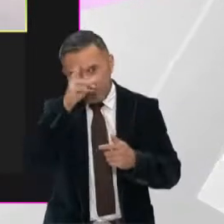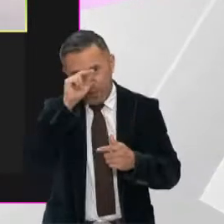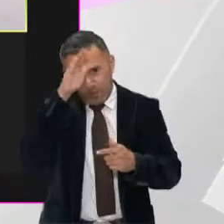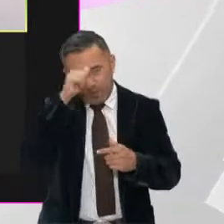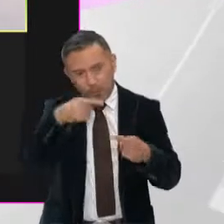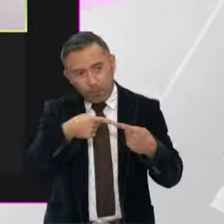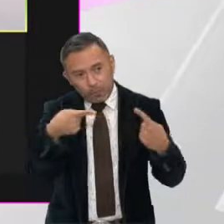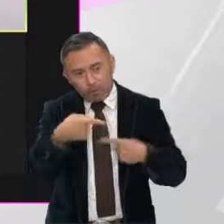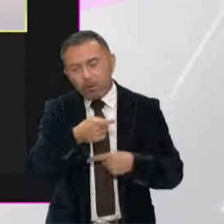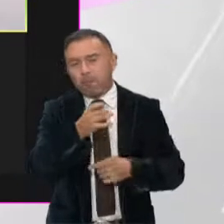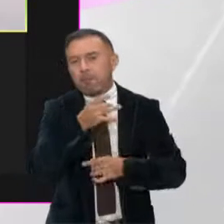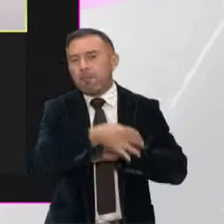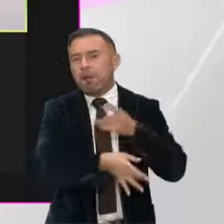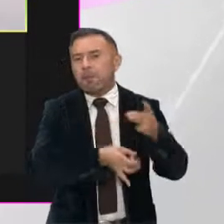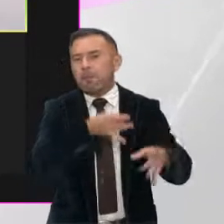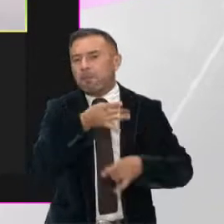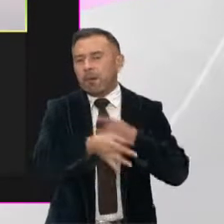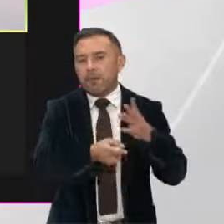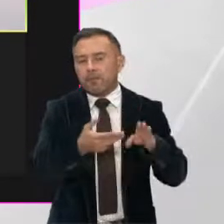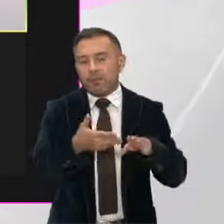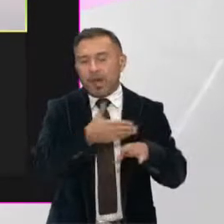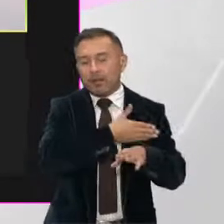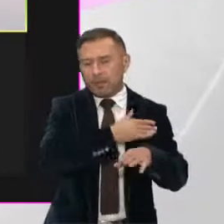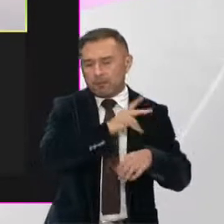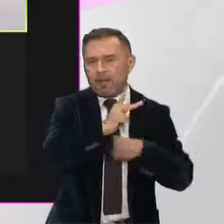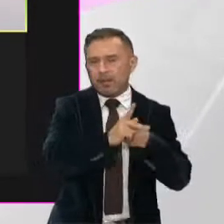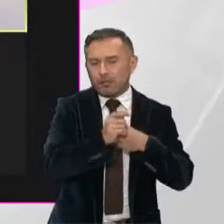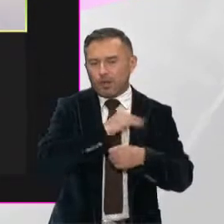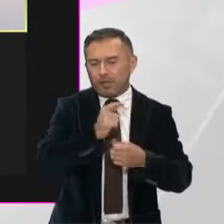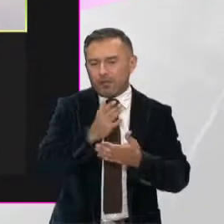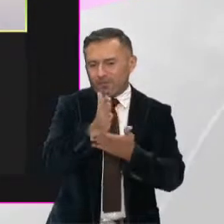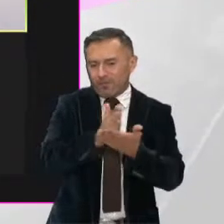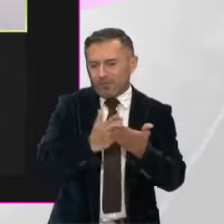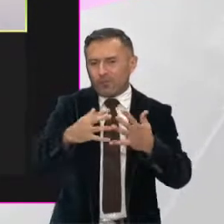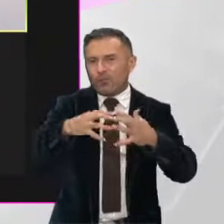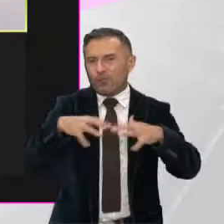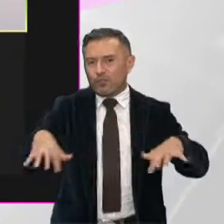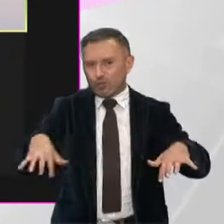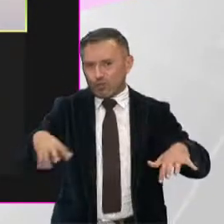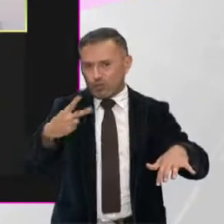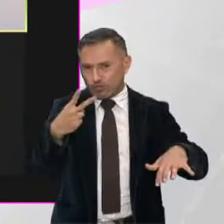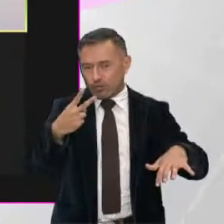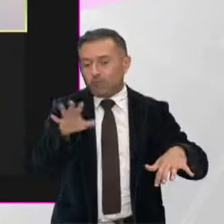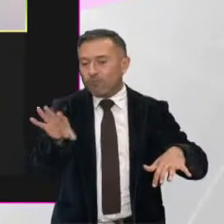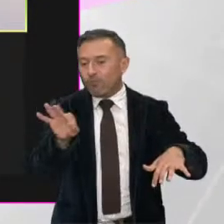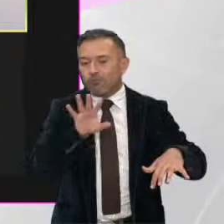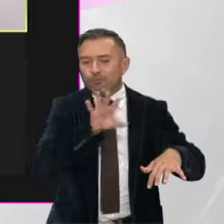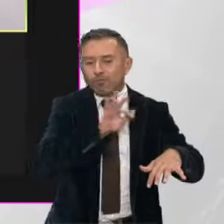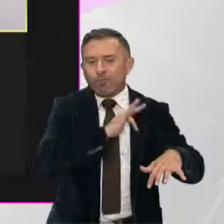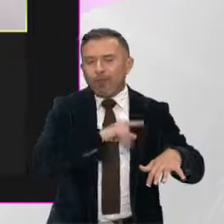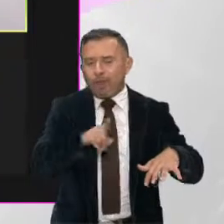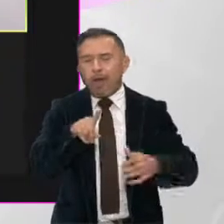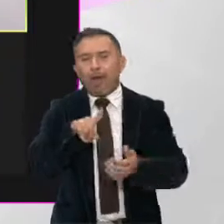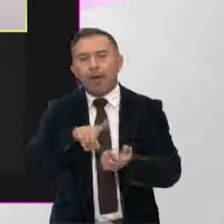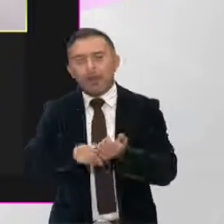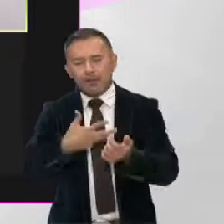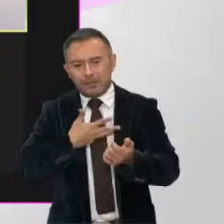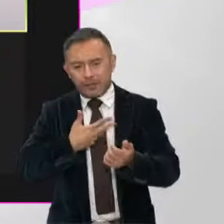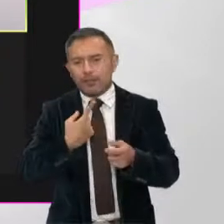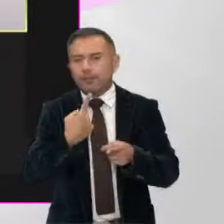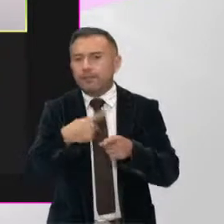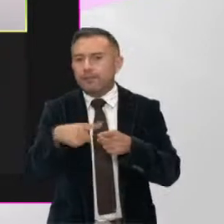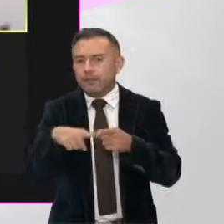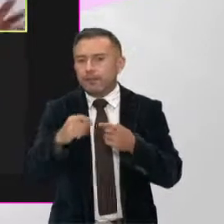to discard opposing parties, dividing the country in two choices, to make it individual the